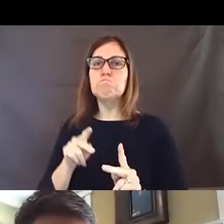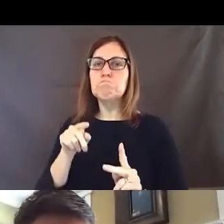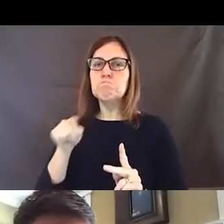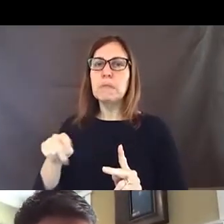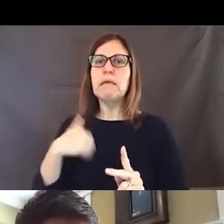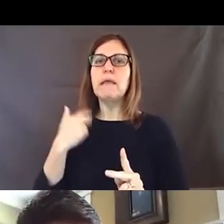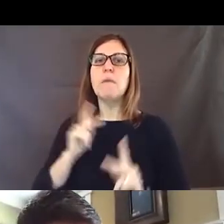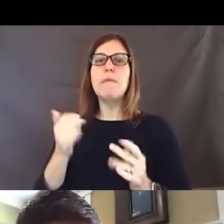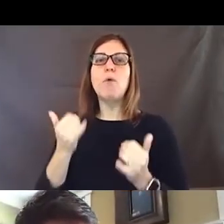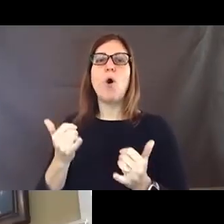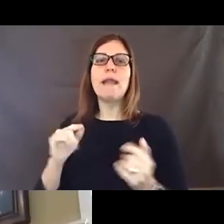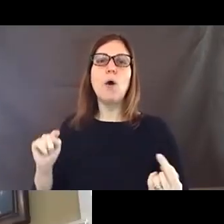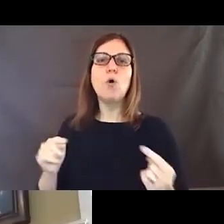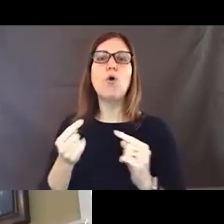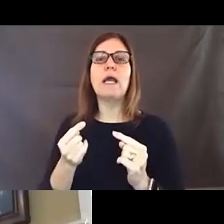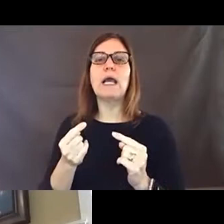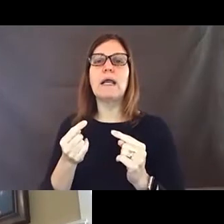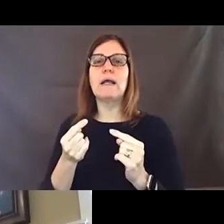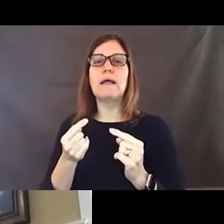Some of them are